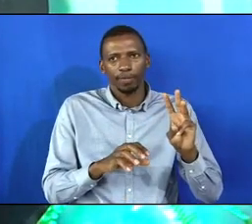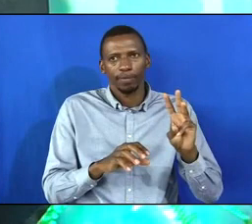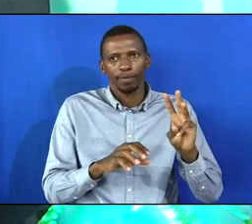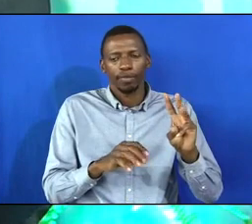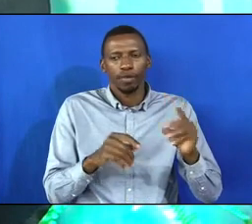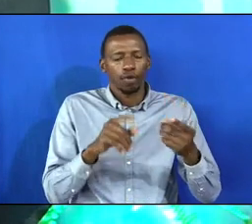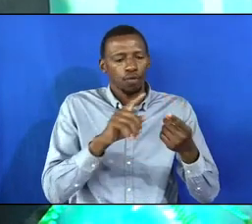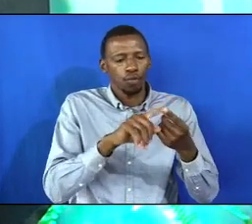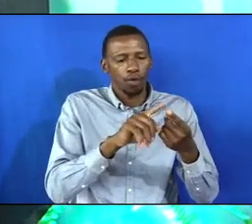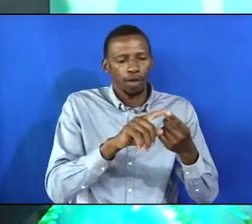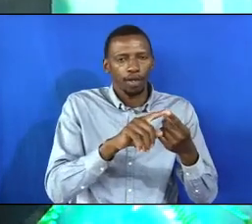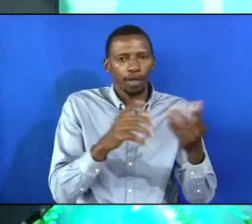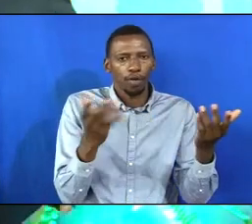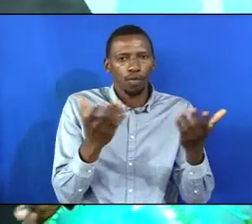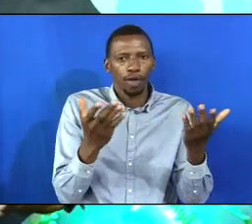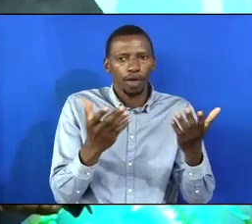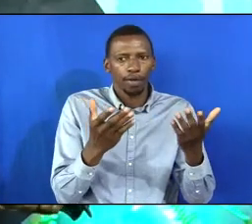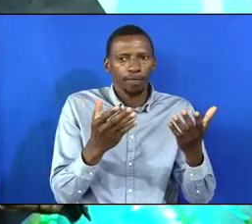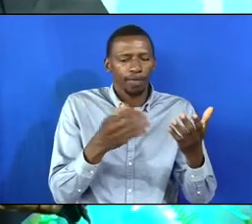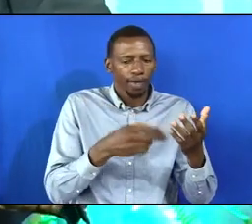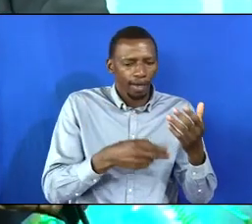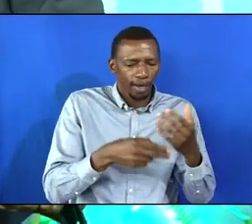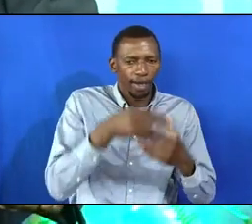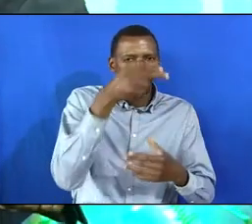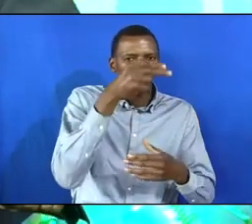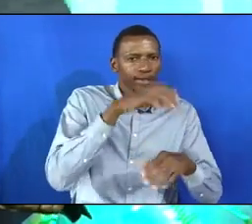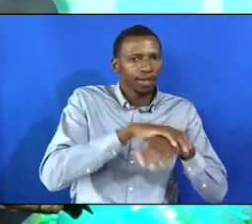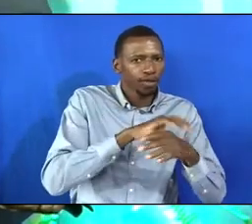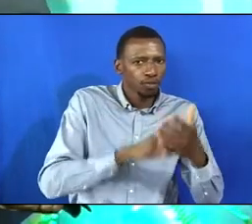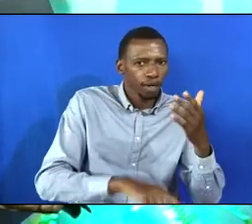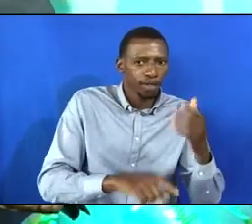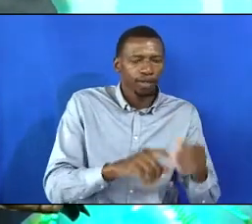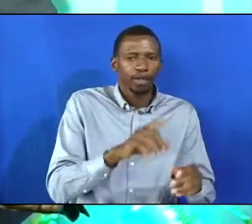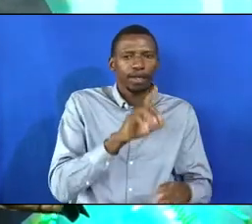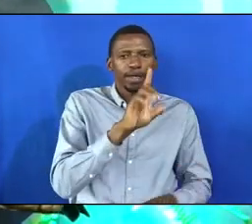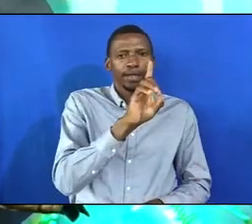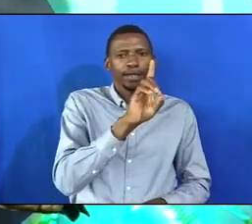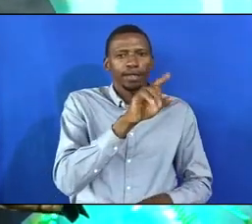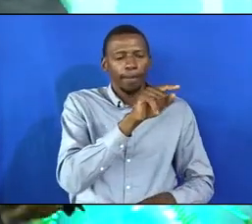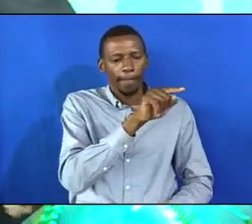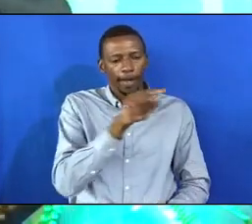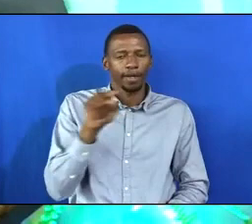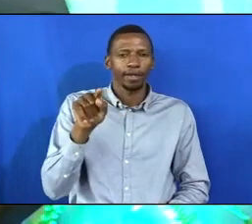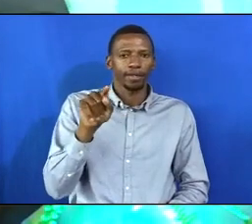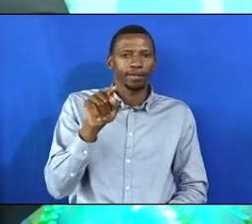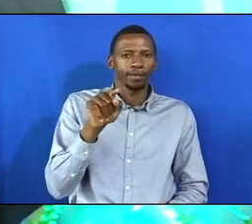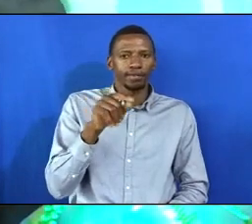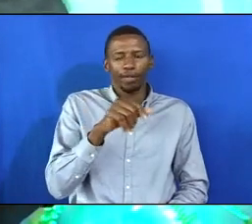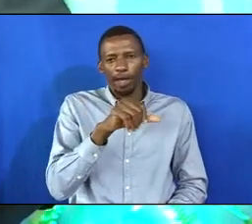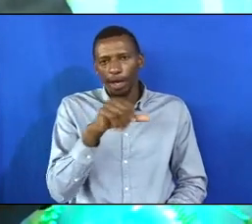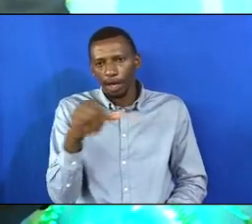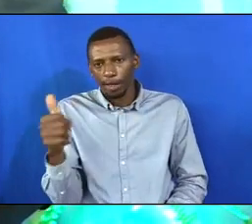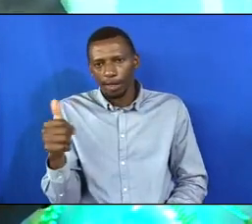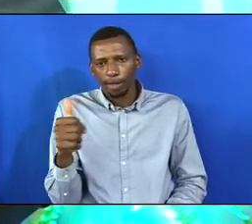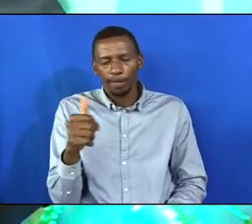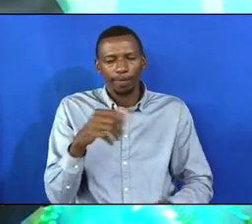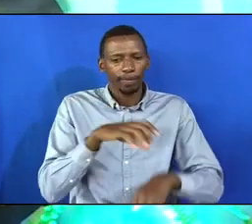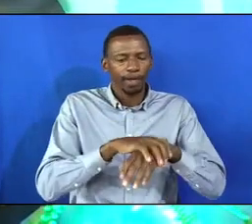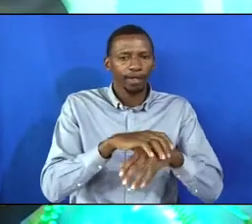So one is scored, where he scored highest, D minus. The other one was D